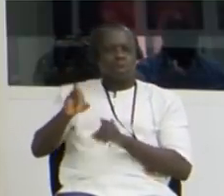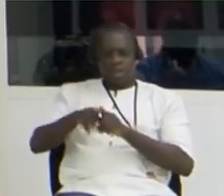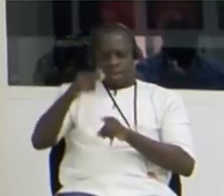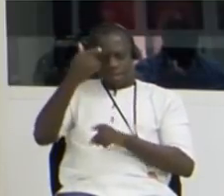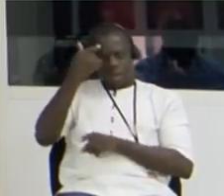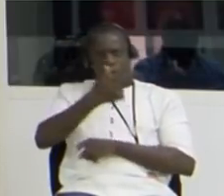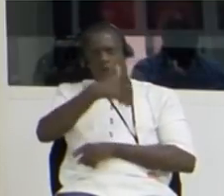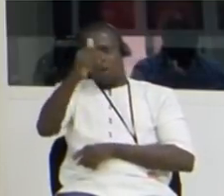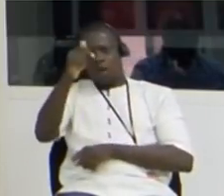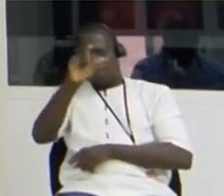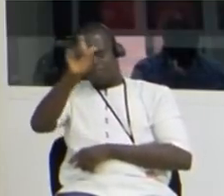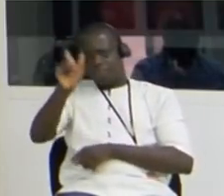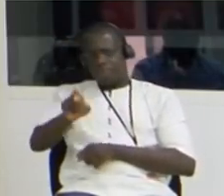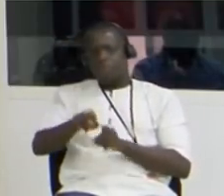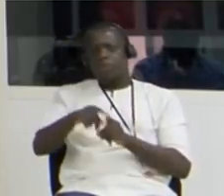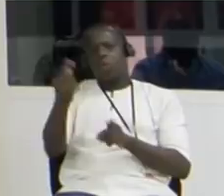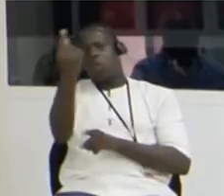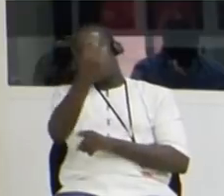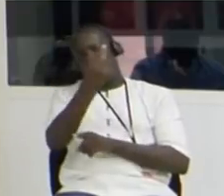protocol officer.